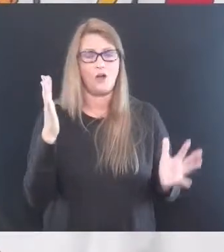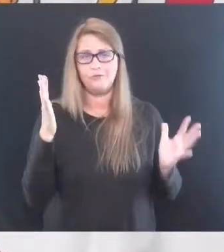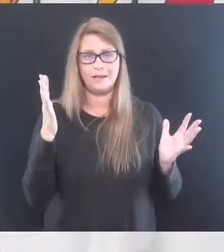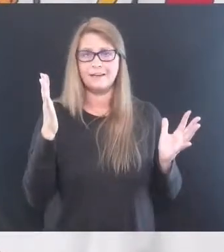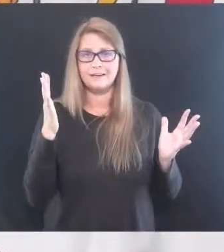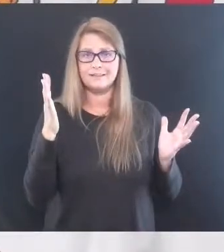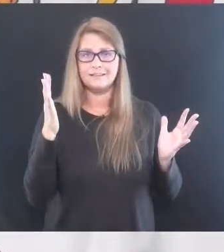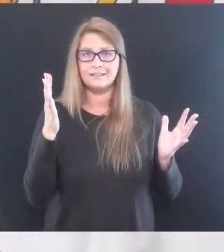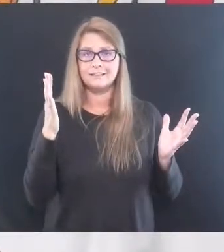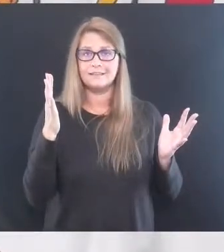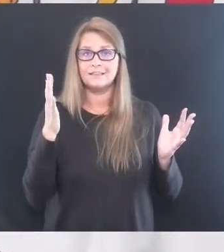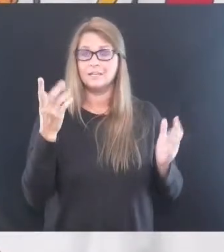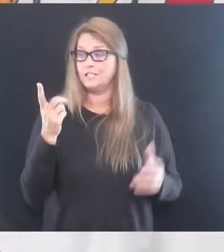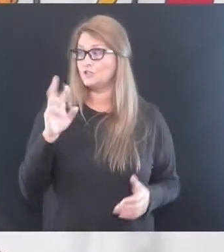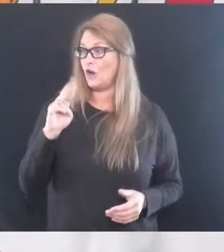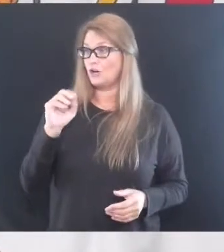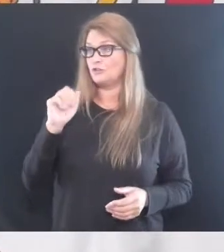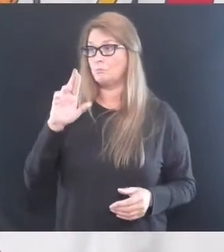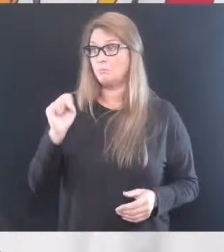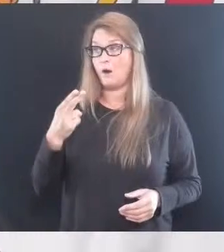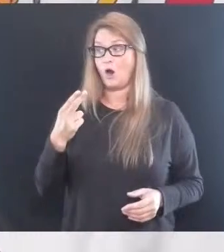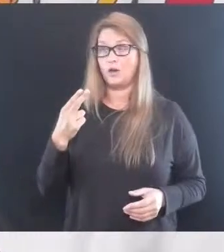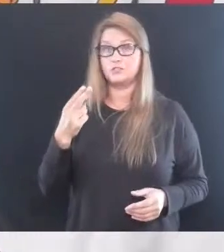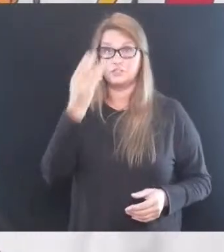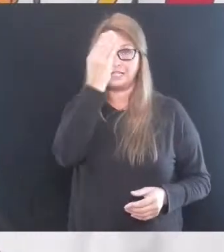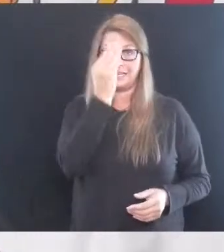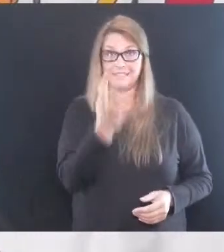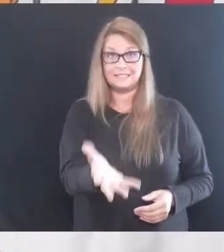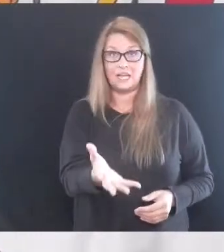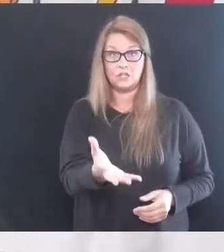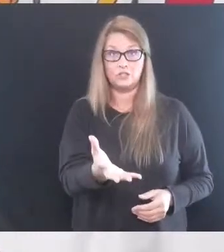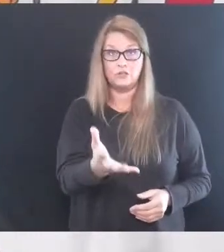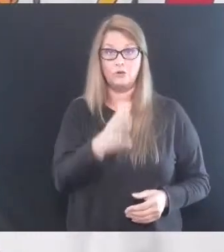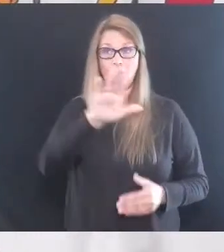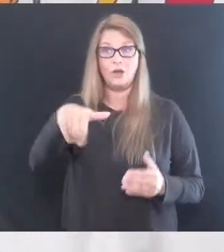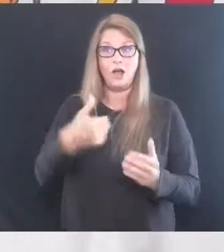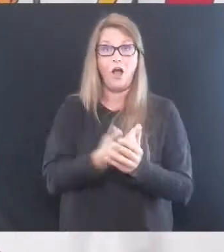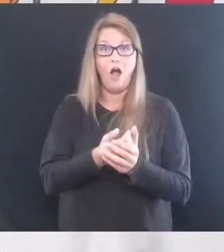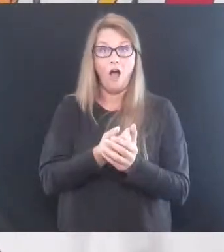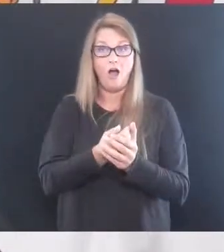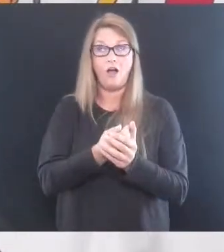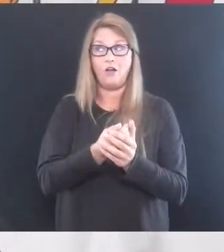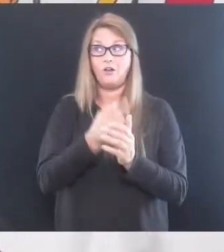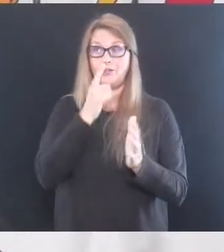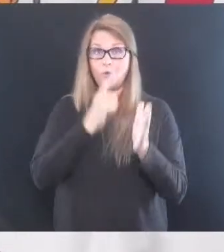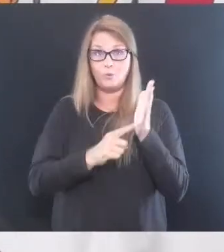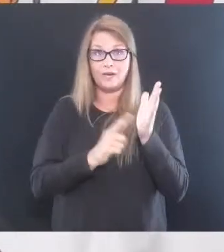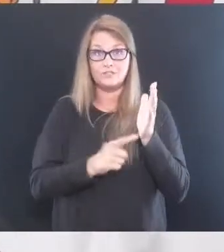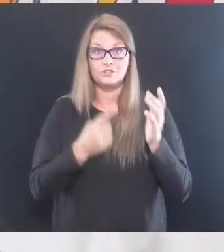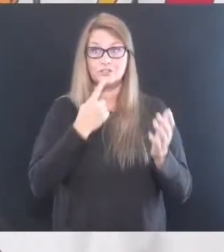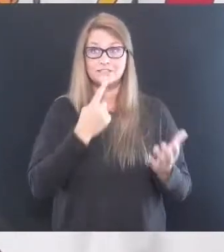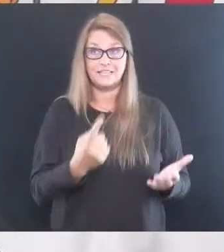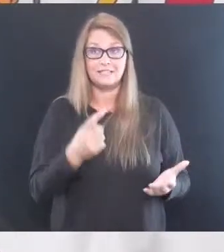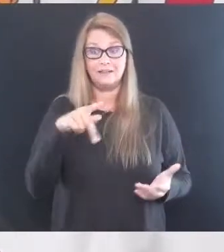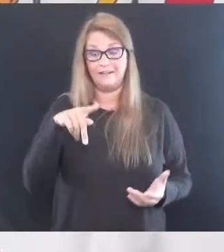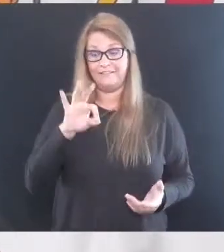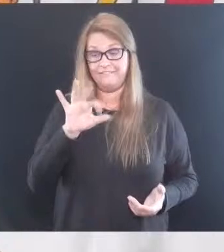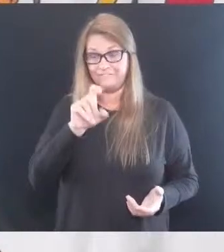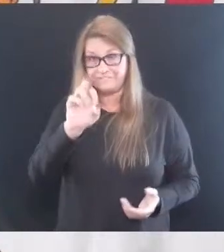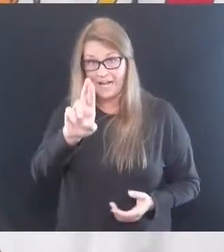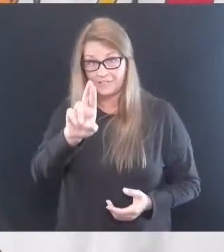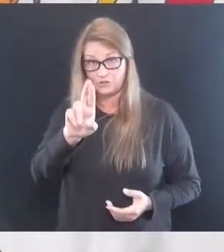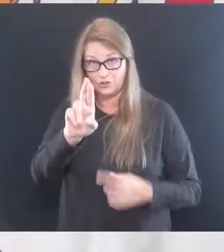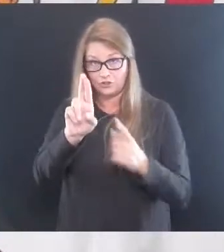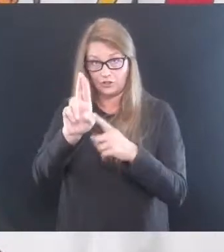now Dr. Marsh is telling you all of the research is saying that if you got Pfizer and